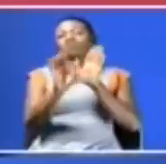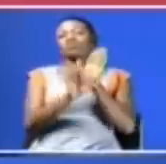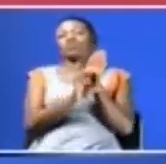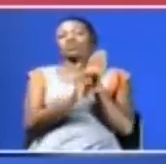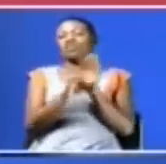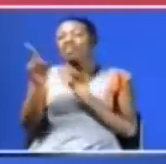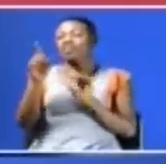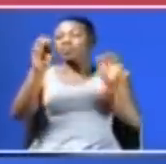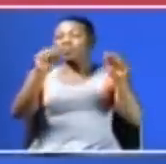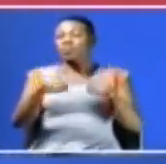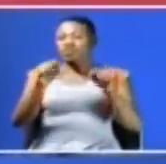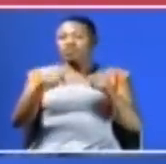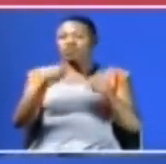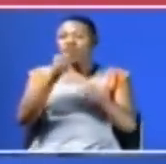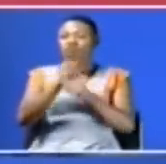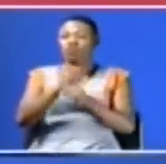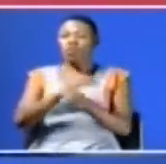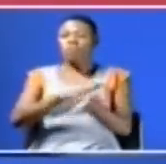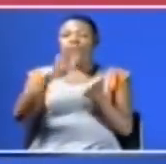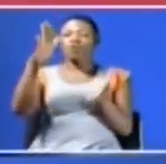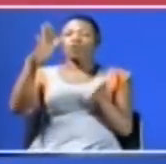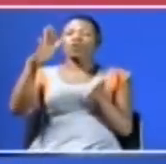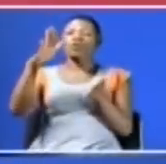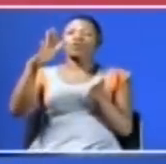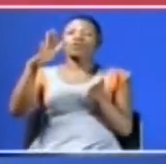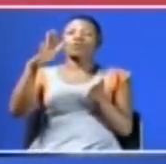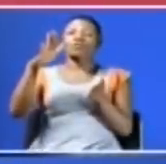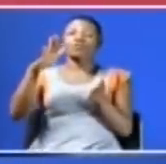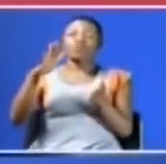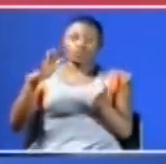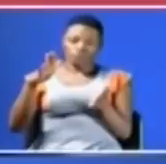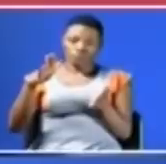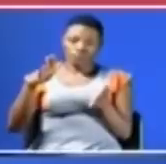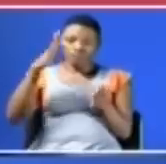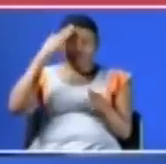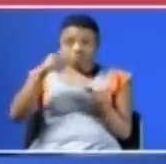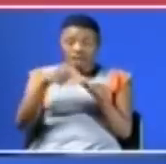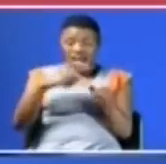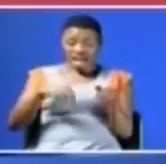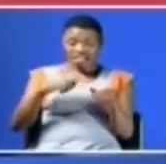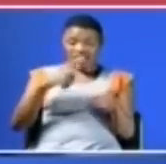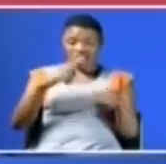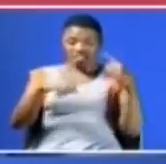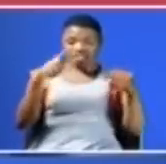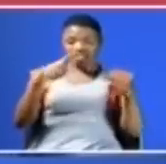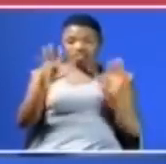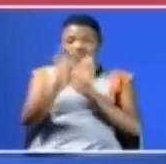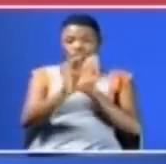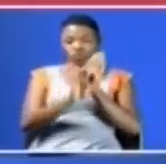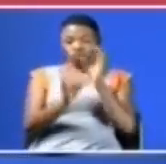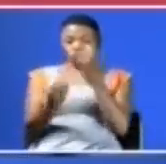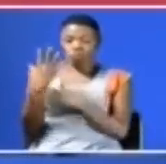he would have been able to do more. Remember, we passed the new constitution so that we can